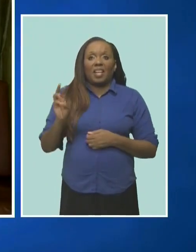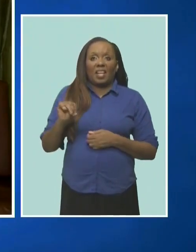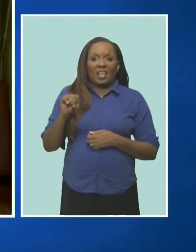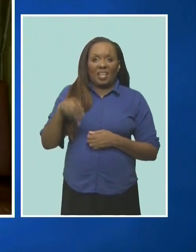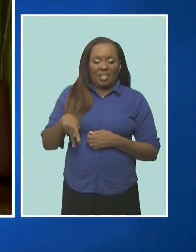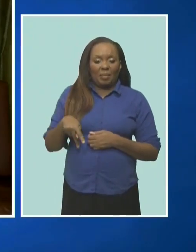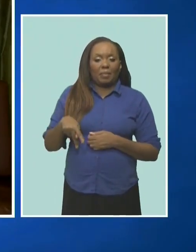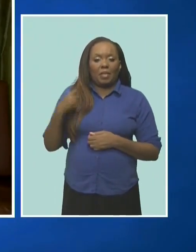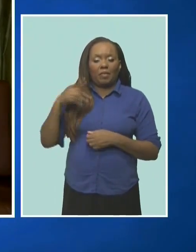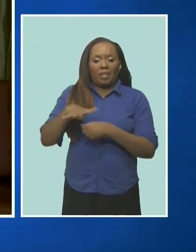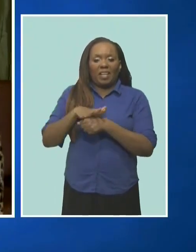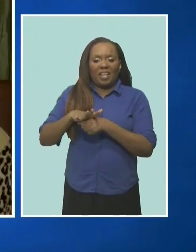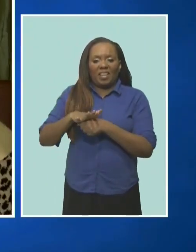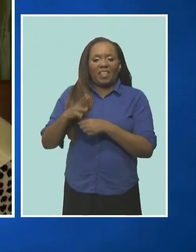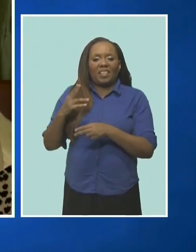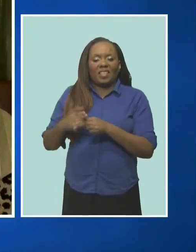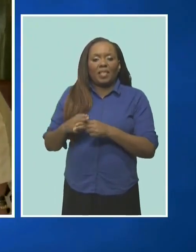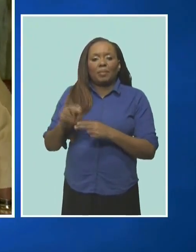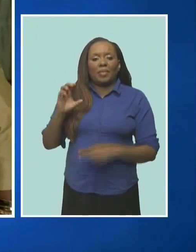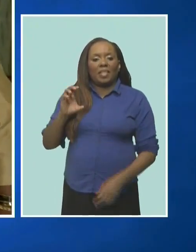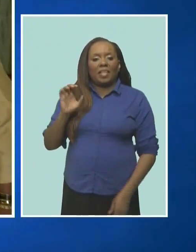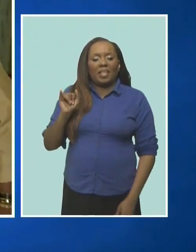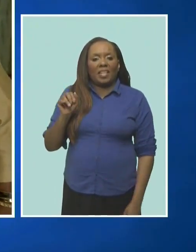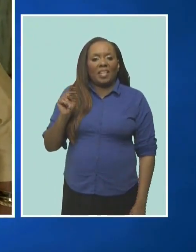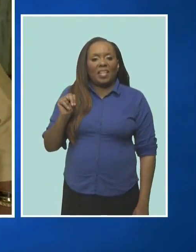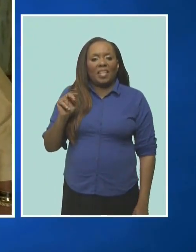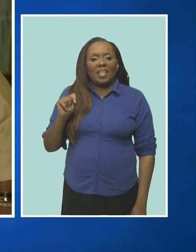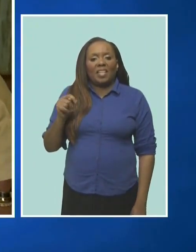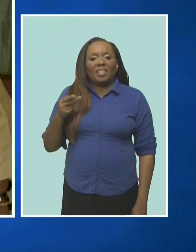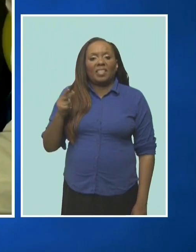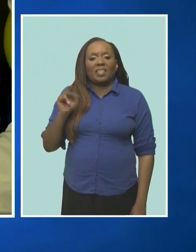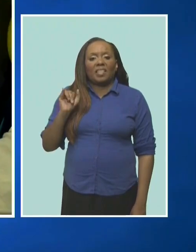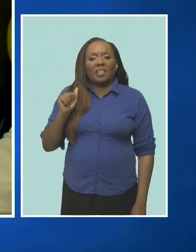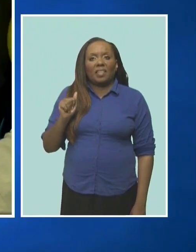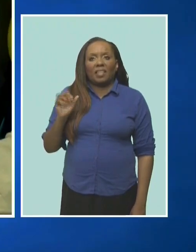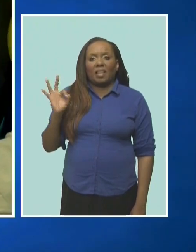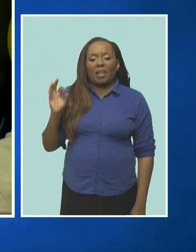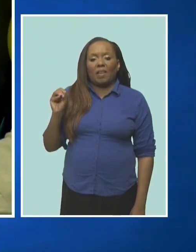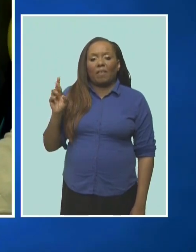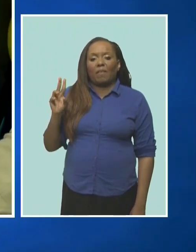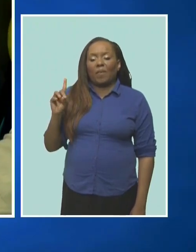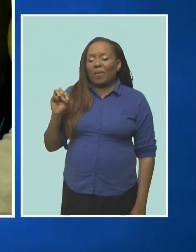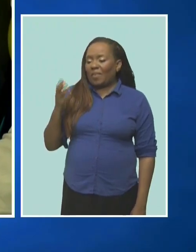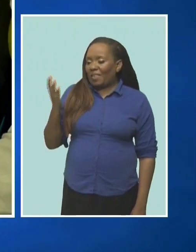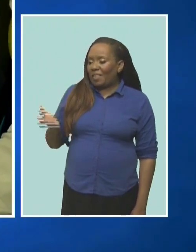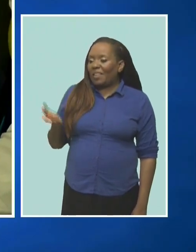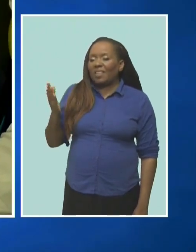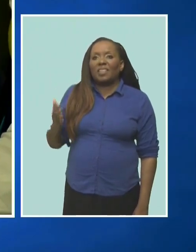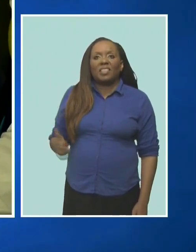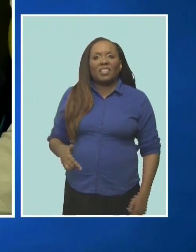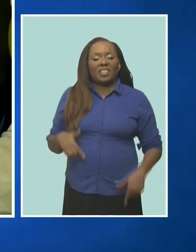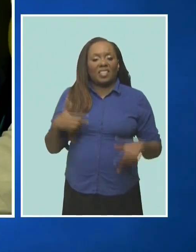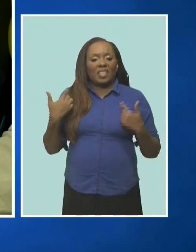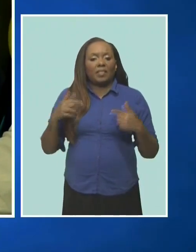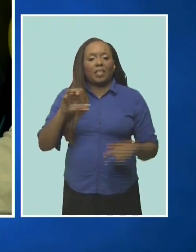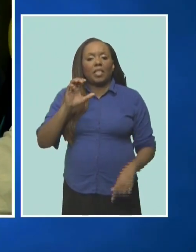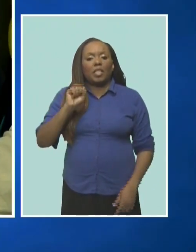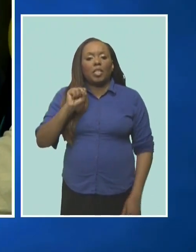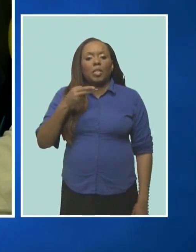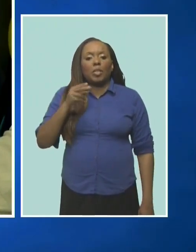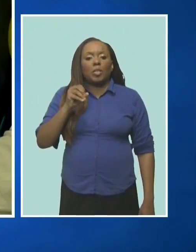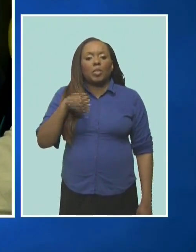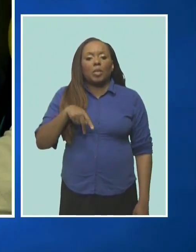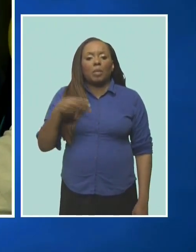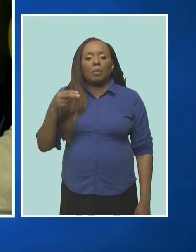Affairs Advisor Cynthia Ford was also on hand to bring warm greetings to Sarah Ann, who has lived in Grandview Shop Hill for a number